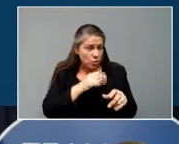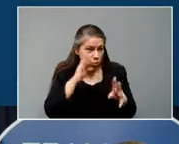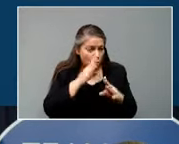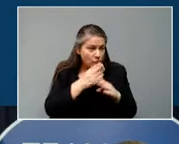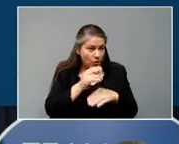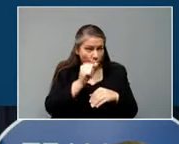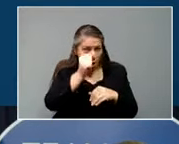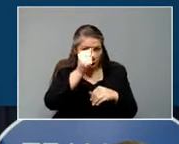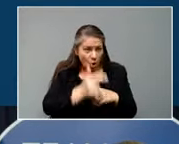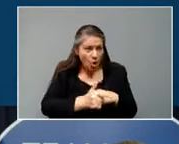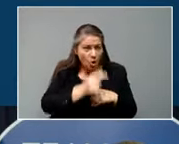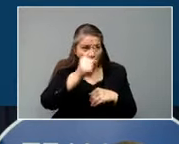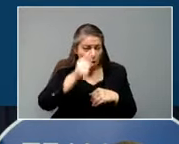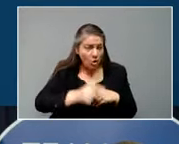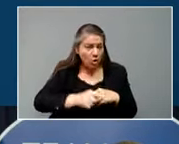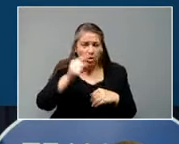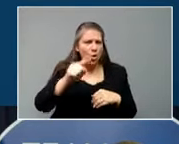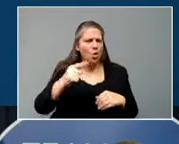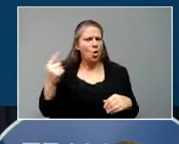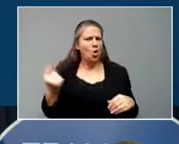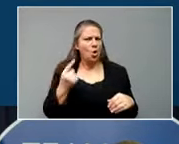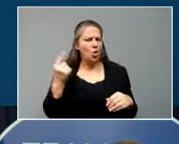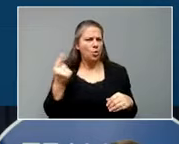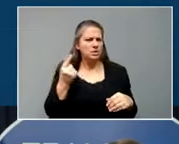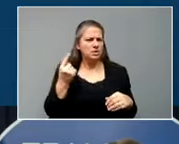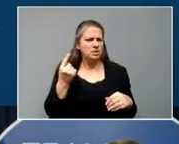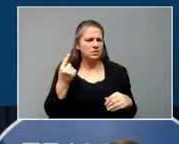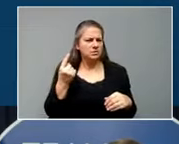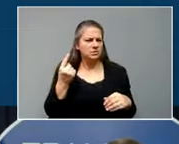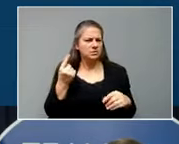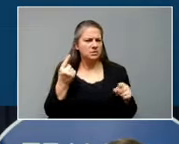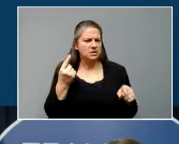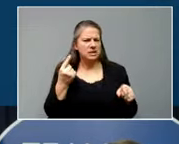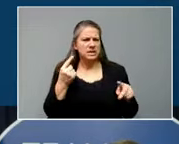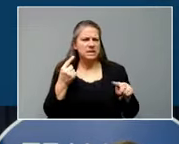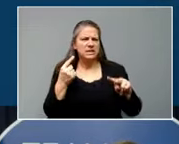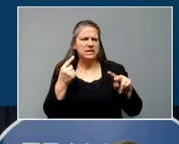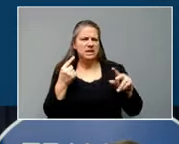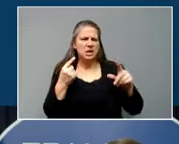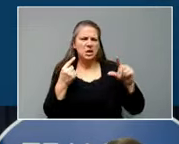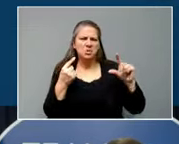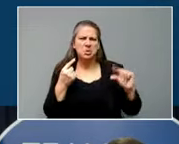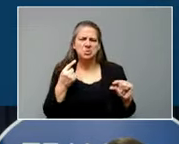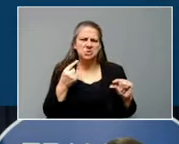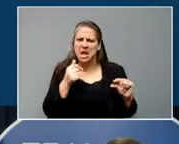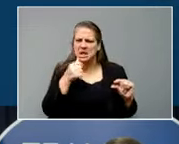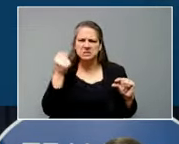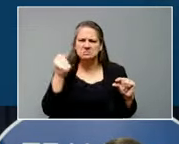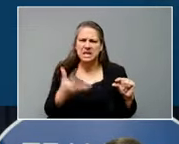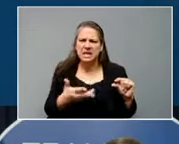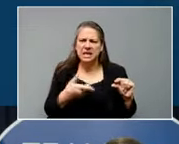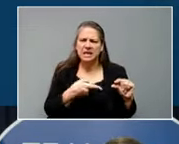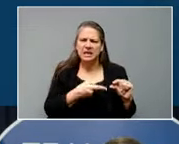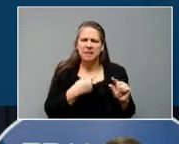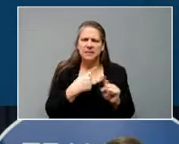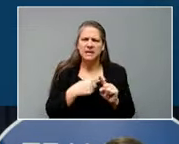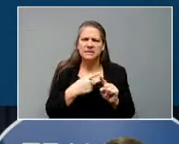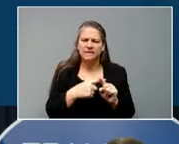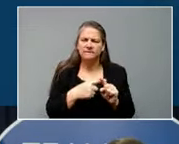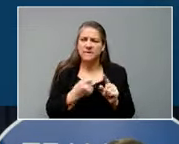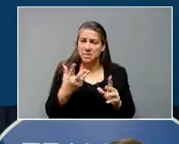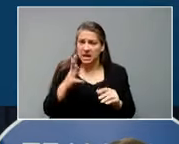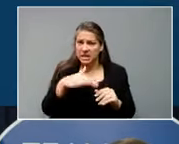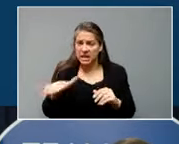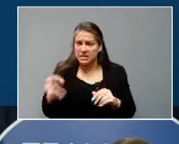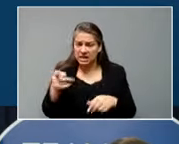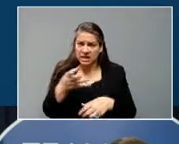what it always was the lowest or the second to lowest demographic in cases. How many kids are actually getting